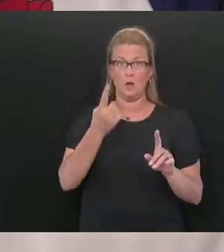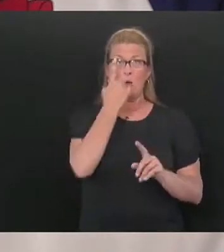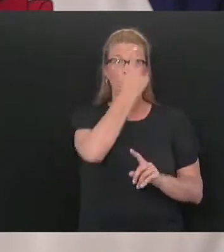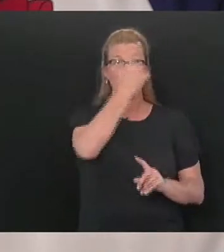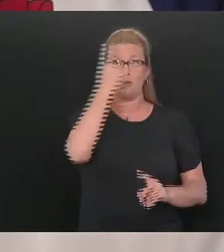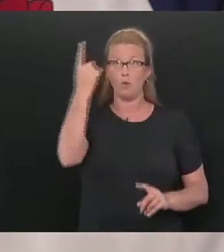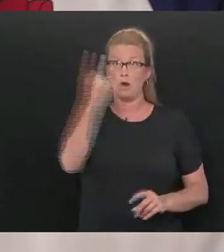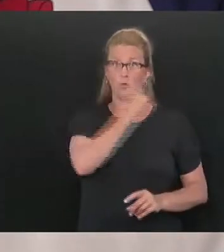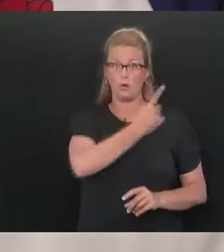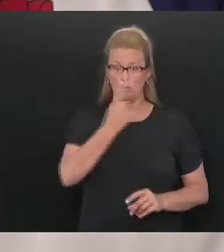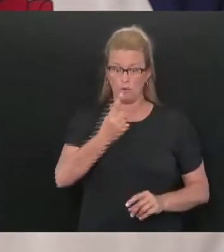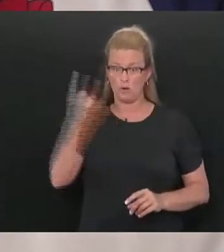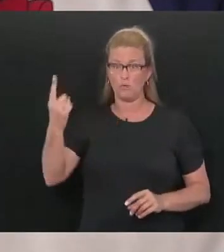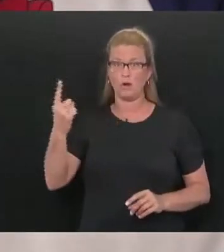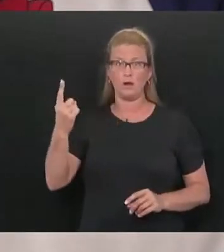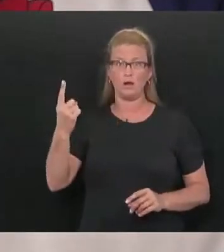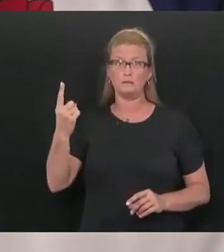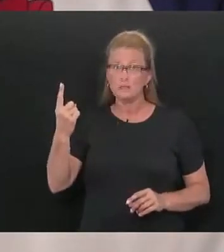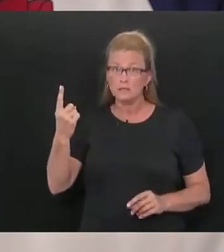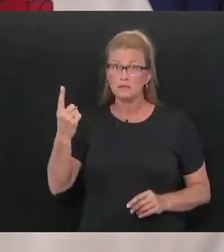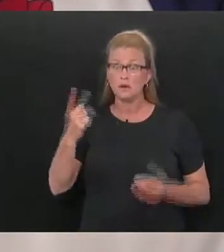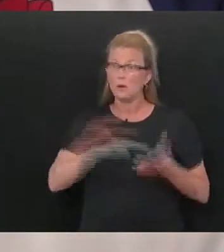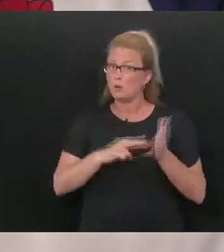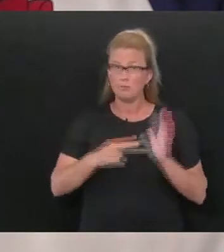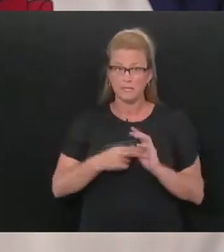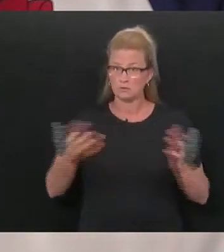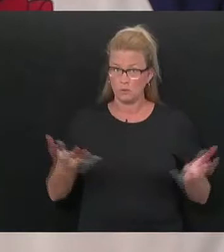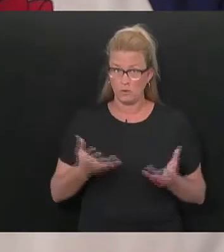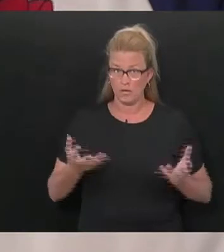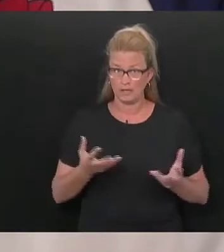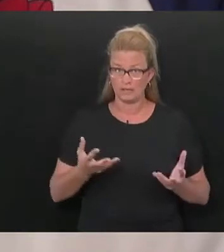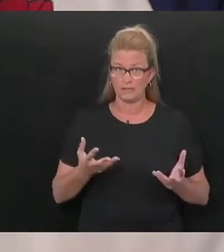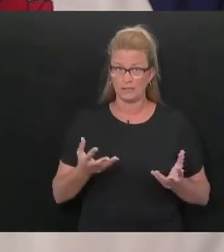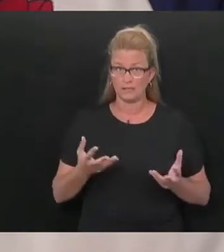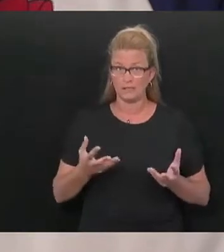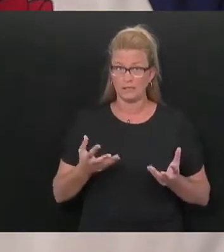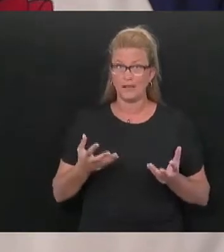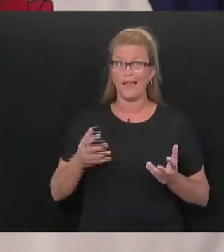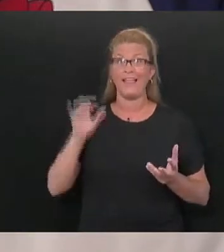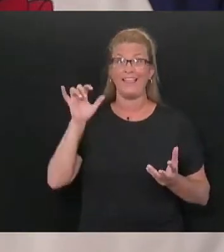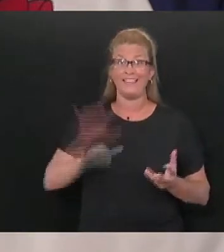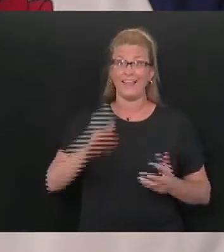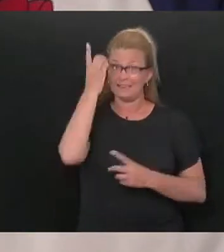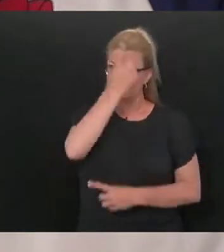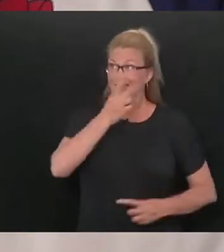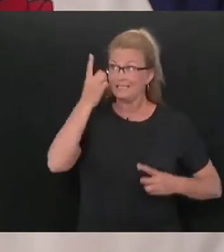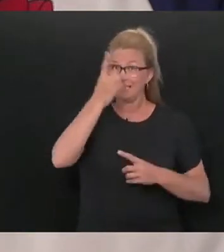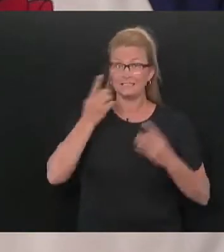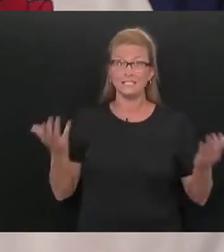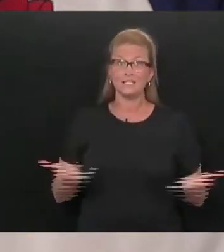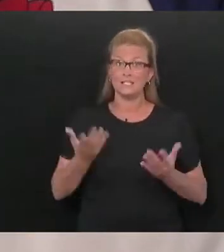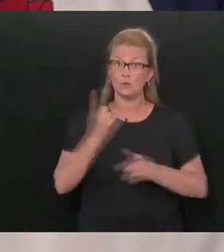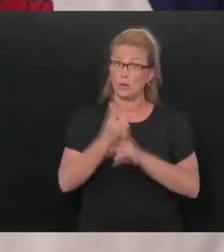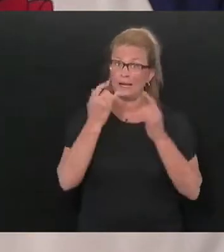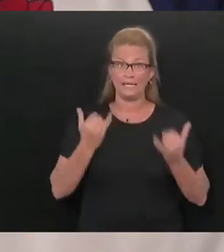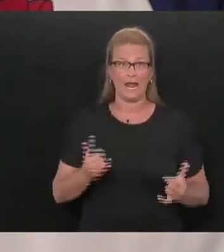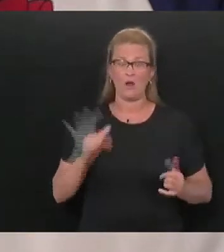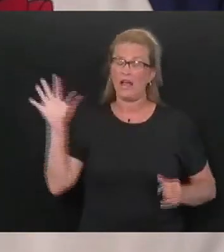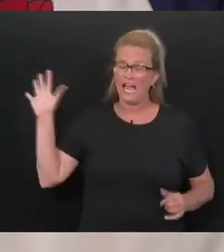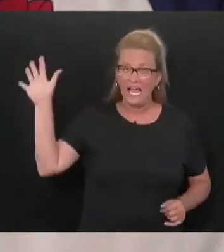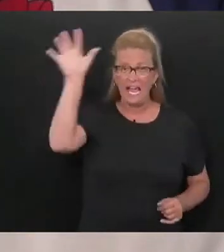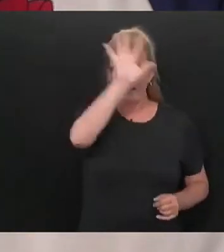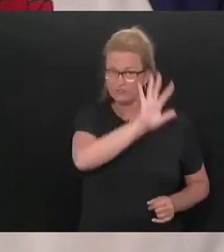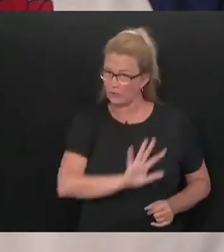tell us? It tells us that this killer is amongst us all over the place. And we've got to